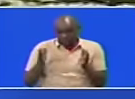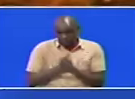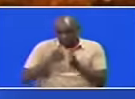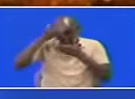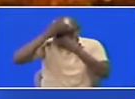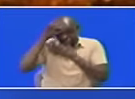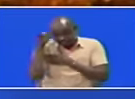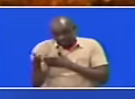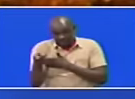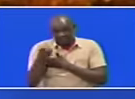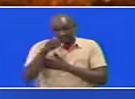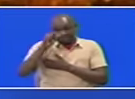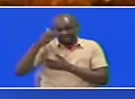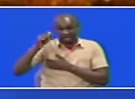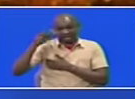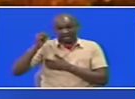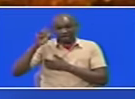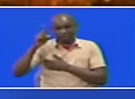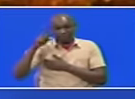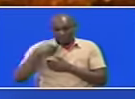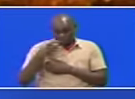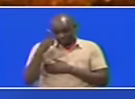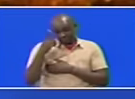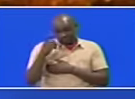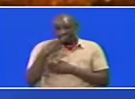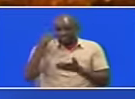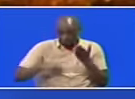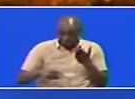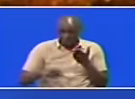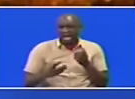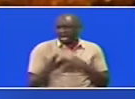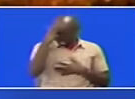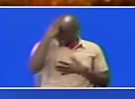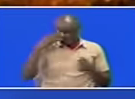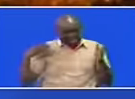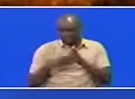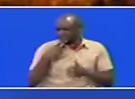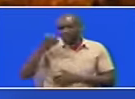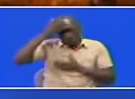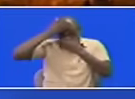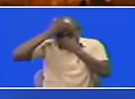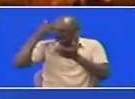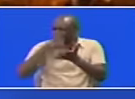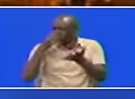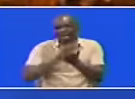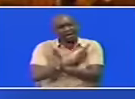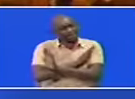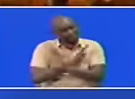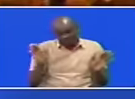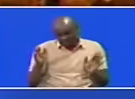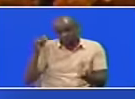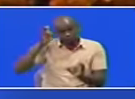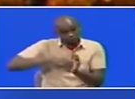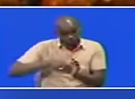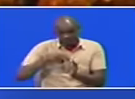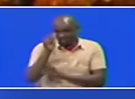Morocco, Sahrawi Arab Democratic Republic, has vehemently opposed that Morocco should not be allowed to join